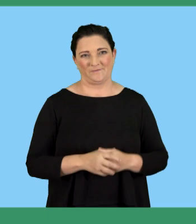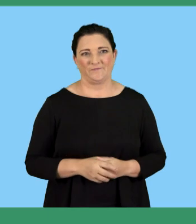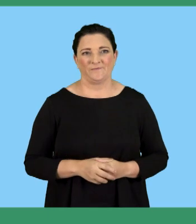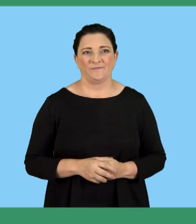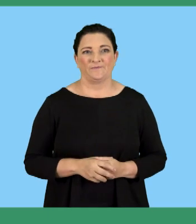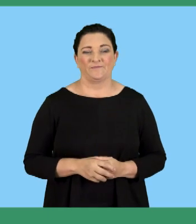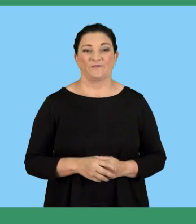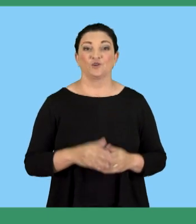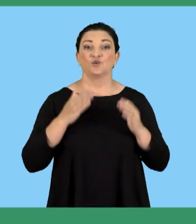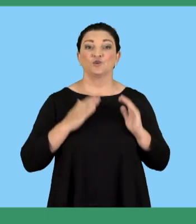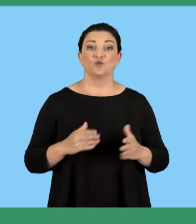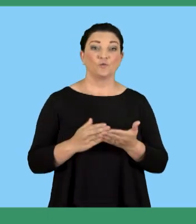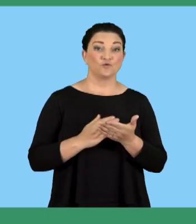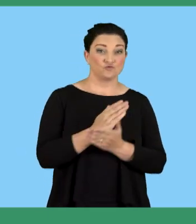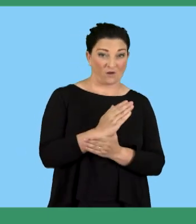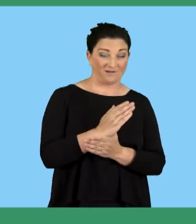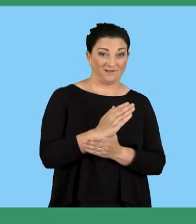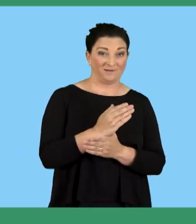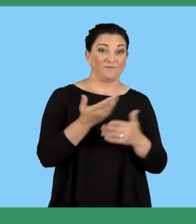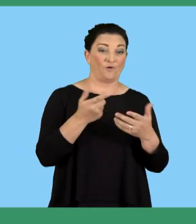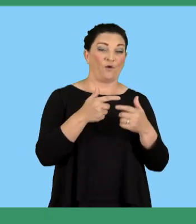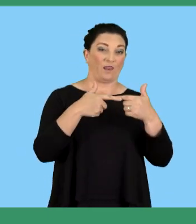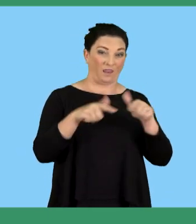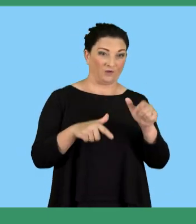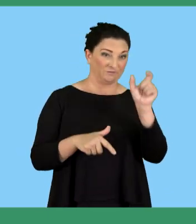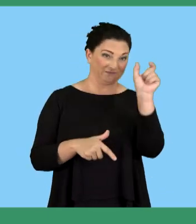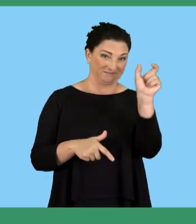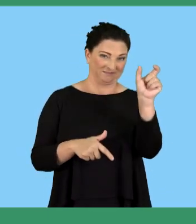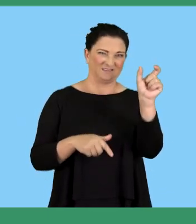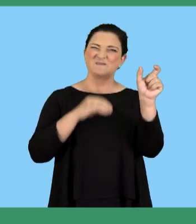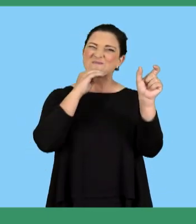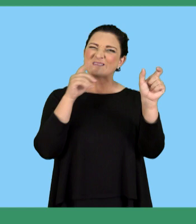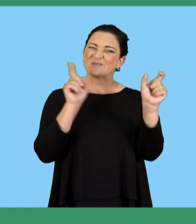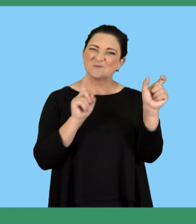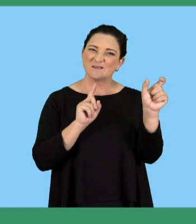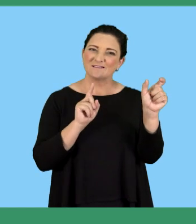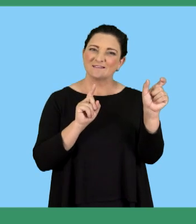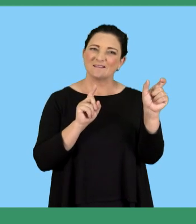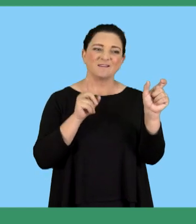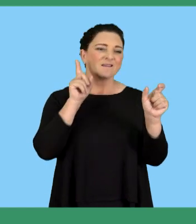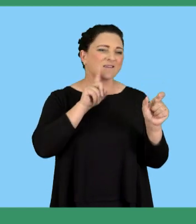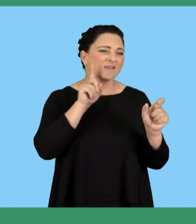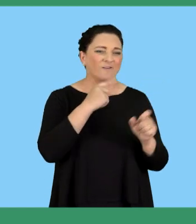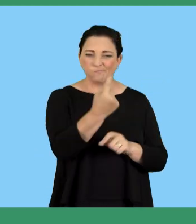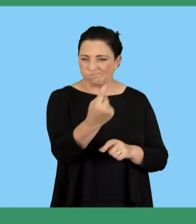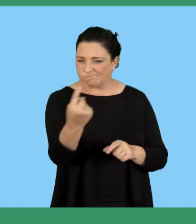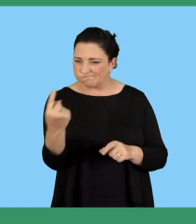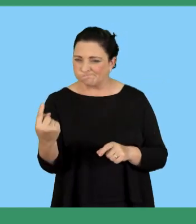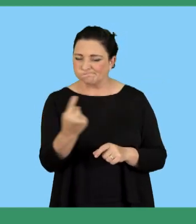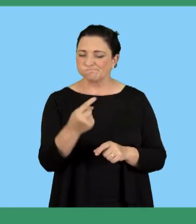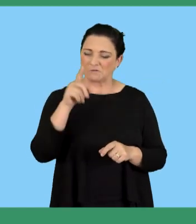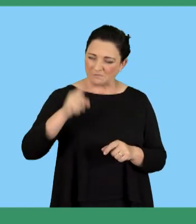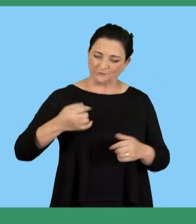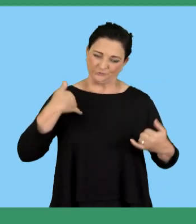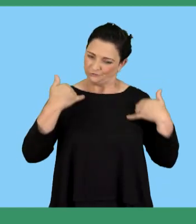New words and language. For this lesson, we're going to be focusing on the term human rights, which refers to the rights that everyone